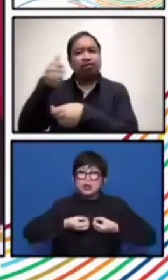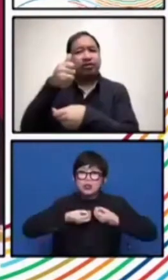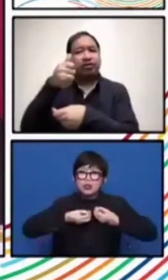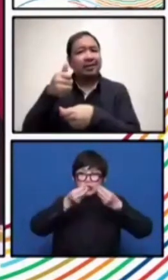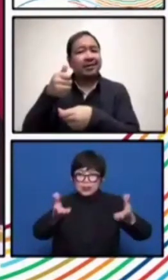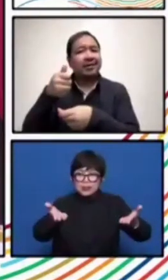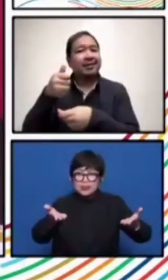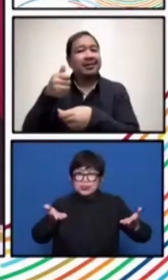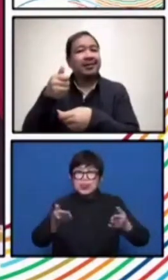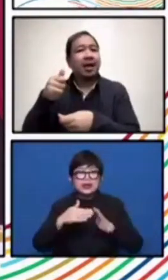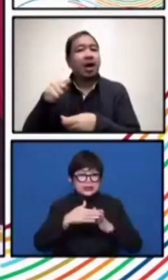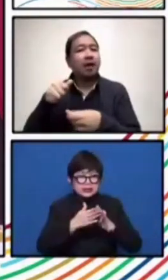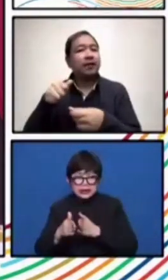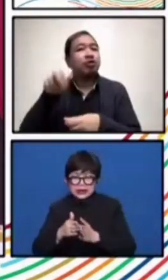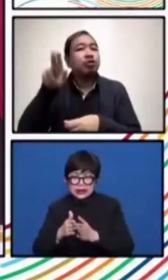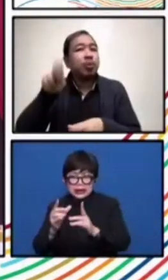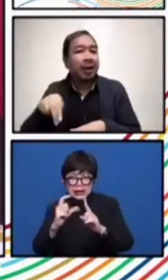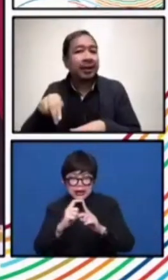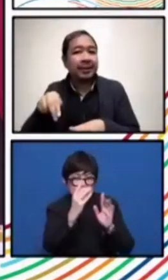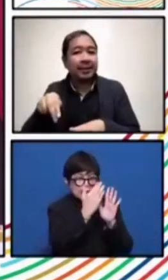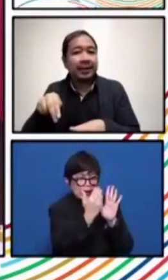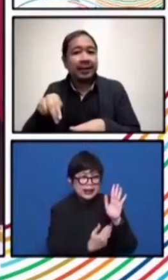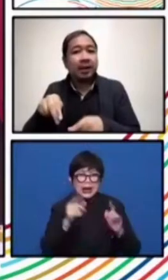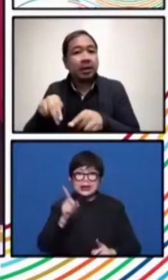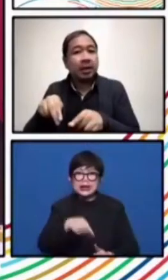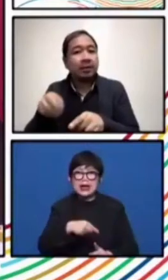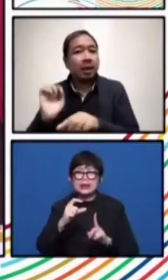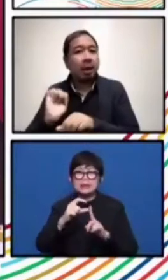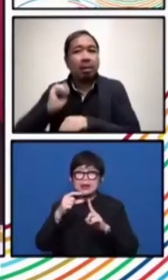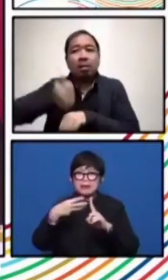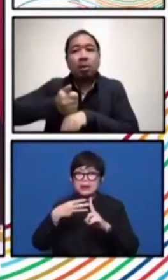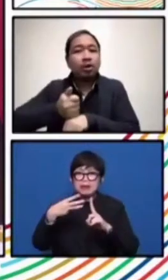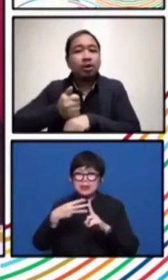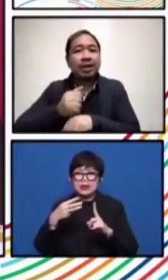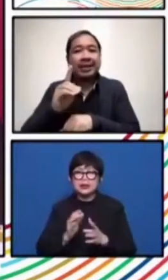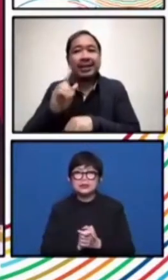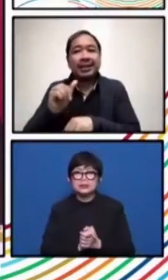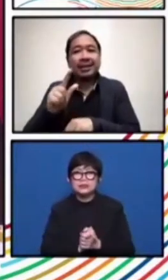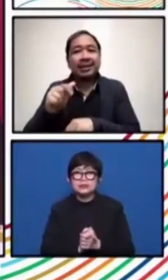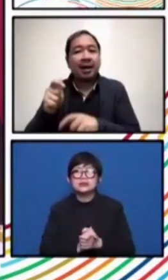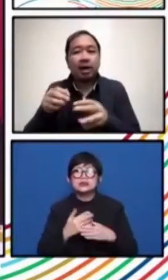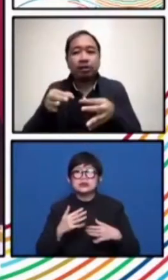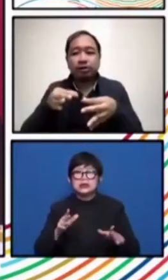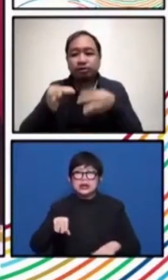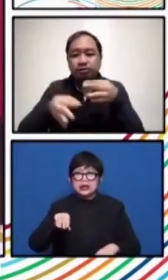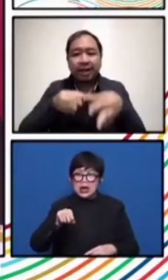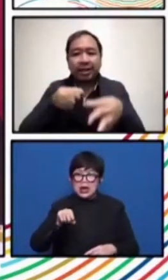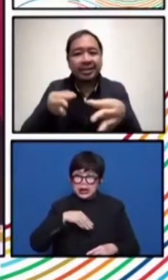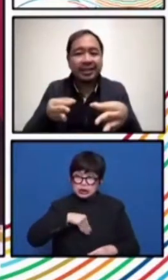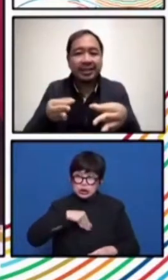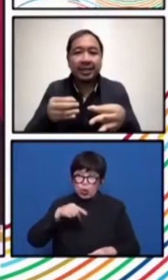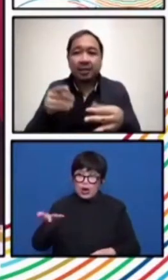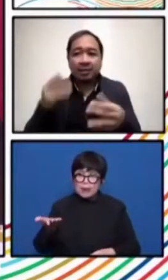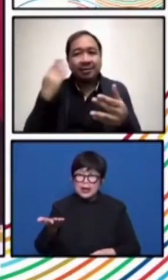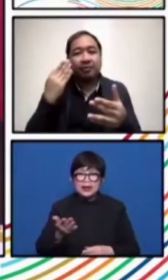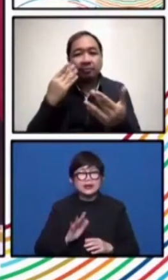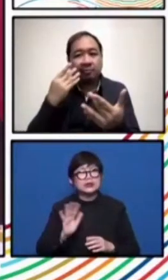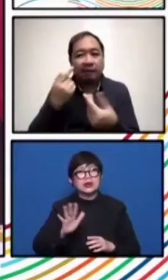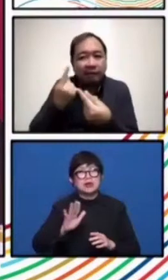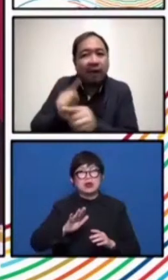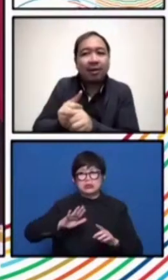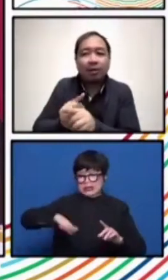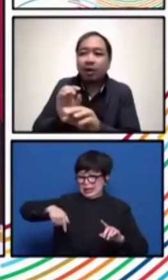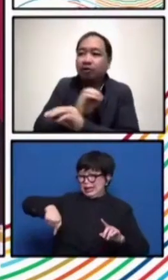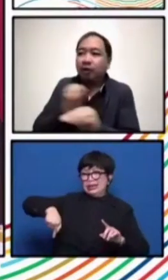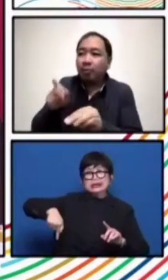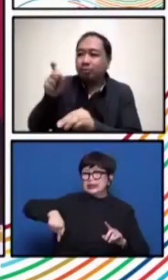strategy because in addition to the overall concept of leaving no one behind he also was stressing the importance